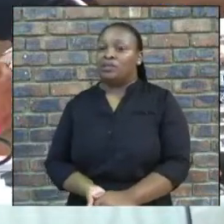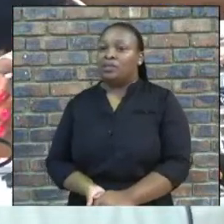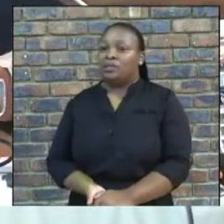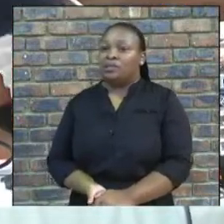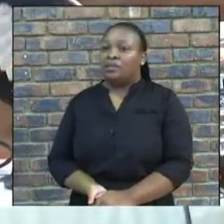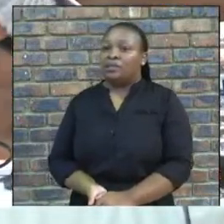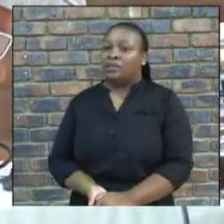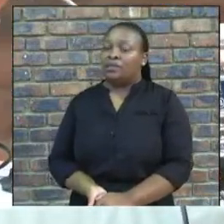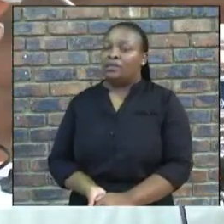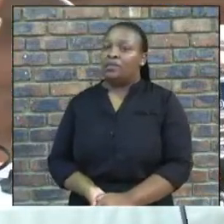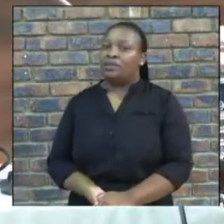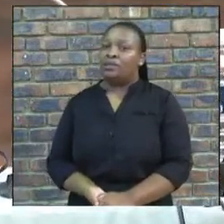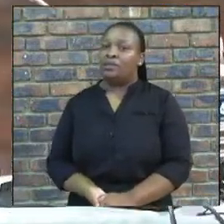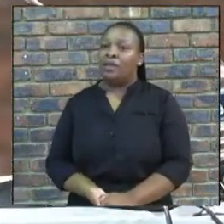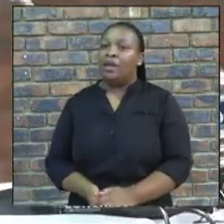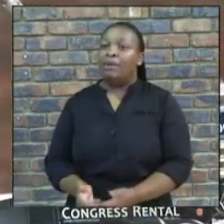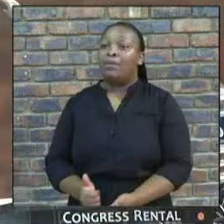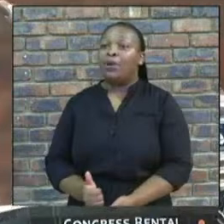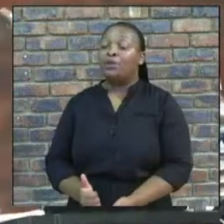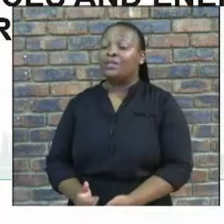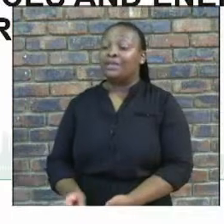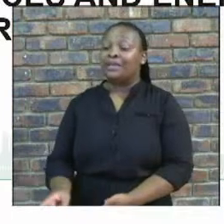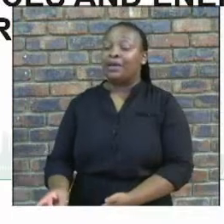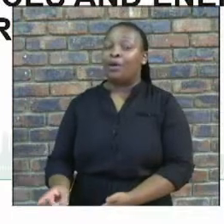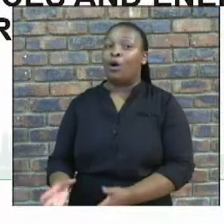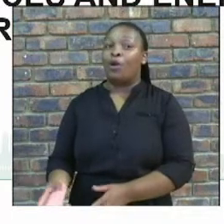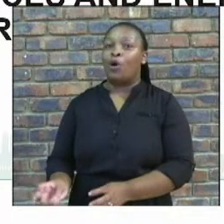Am I not audible?